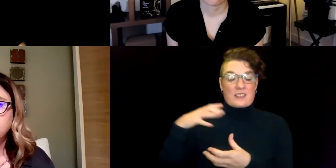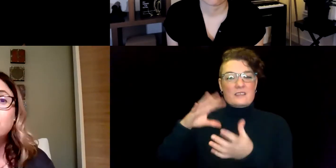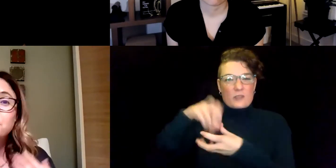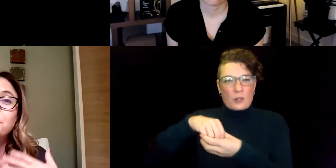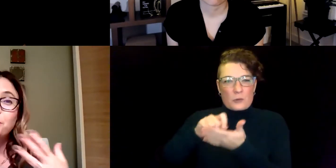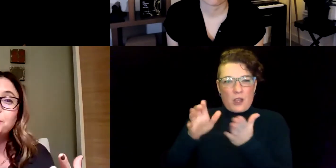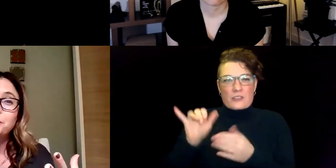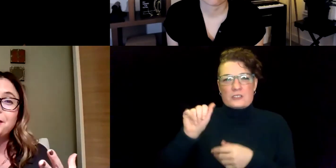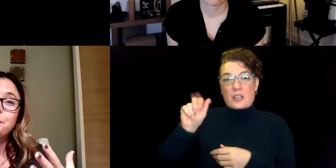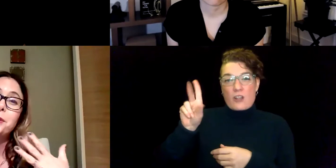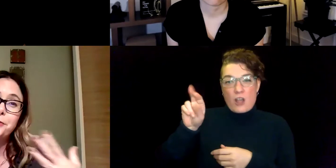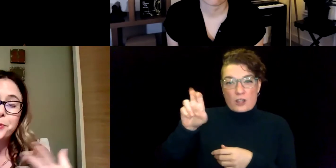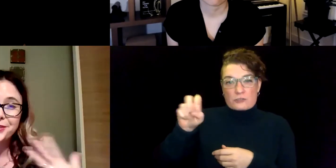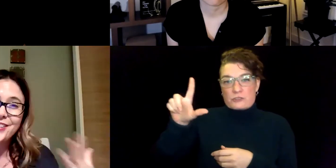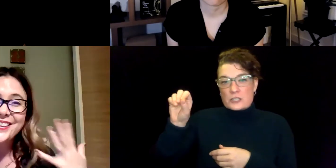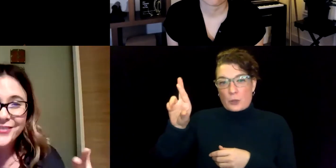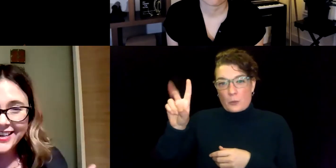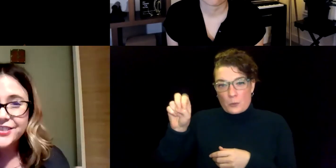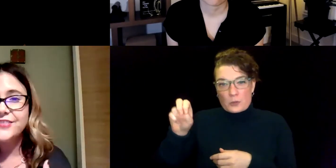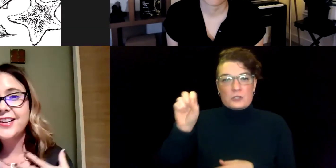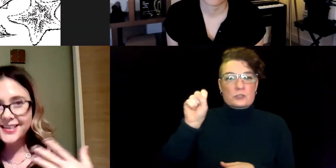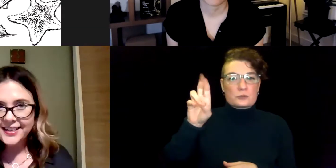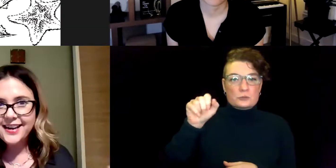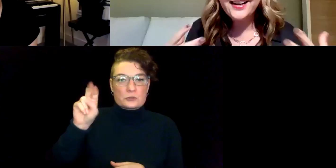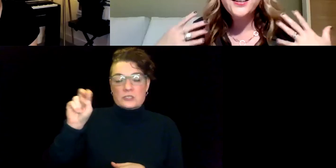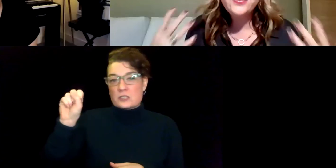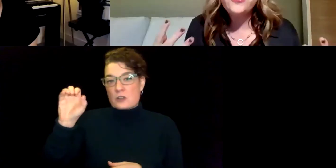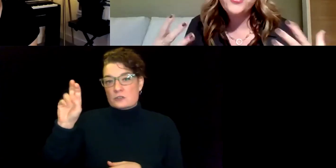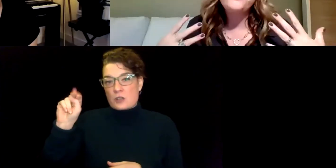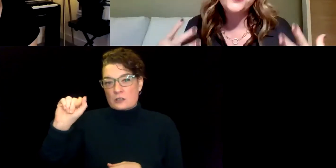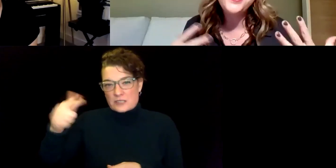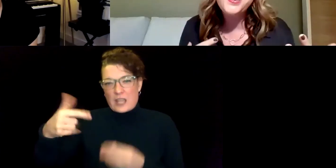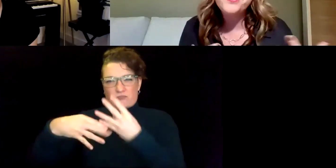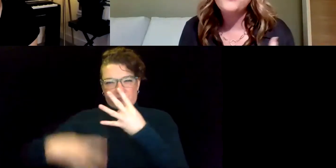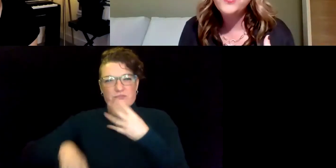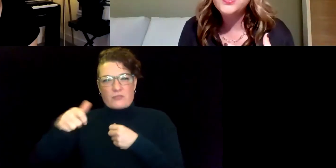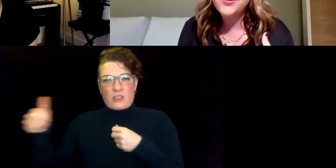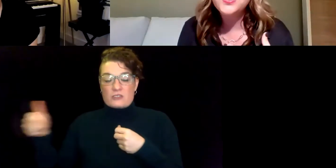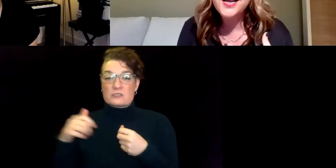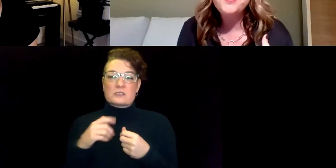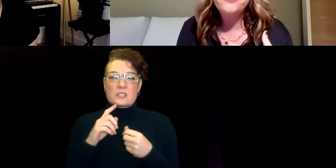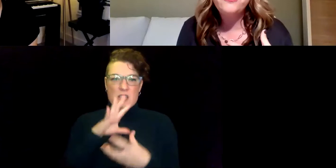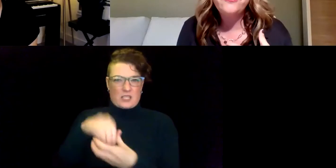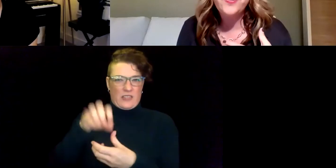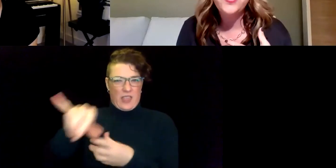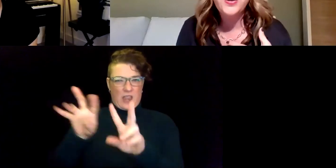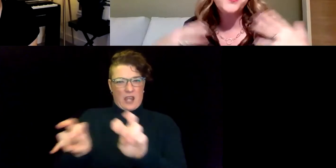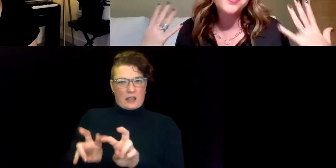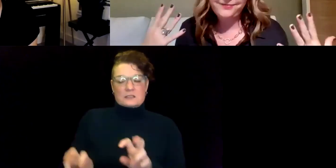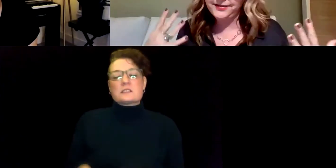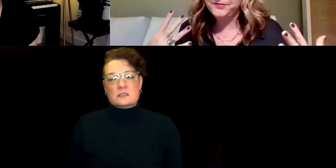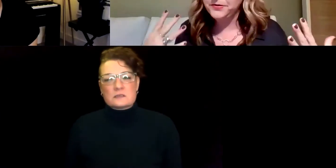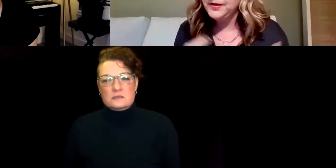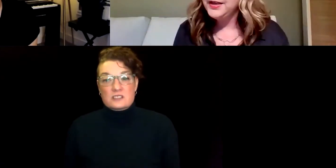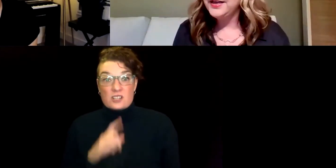of course, there were also a lot of points of personal identification, right? I for the first time in a really long time, felt like I